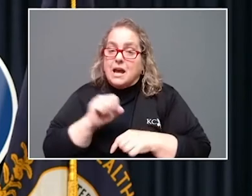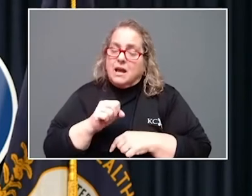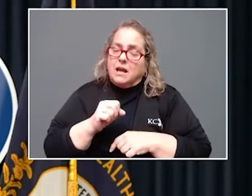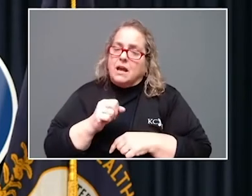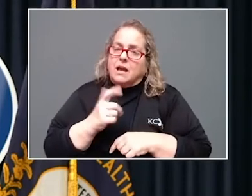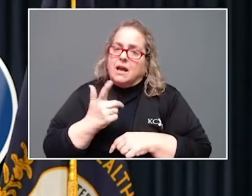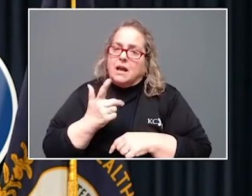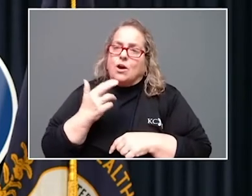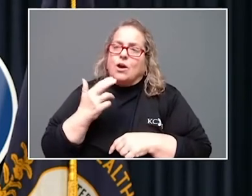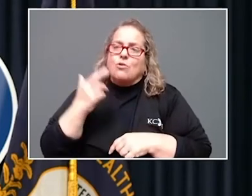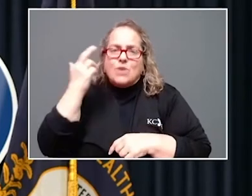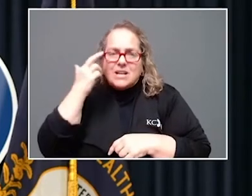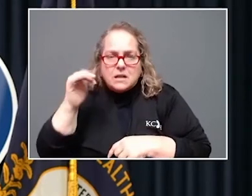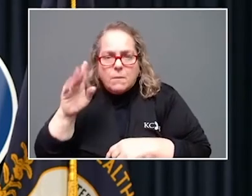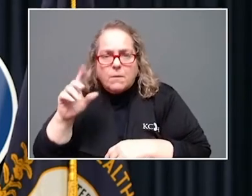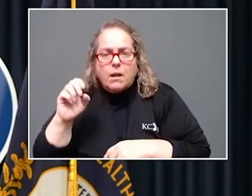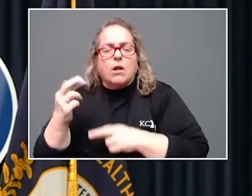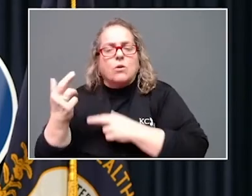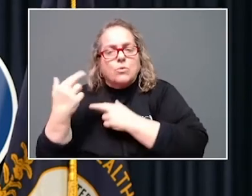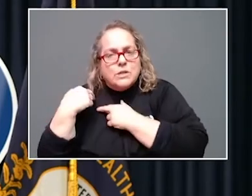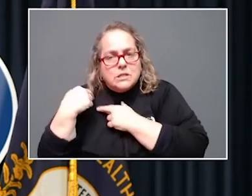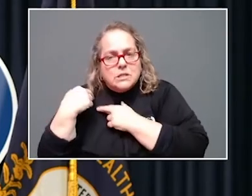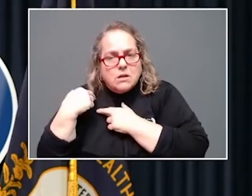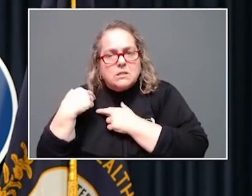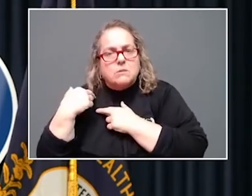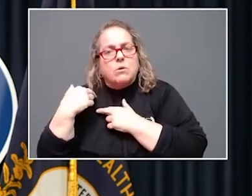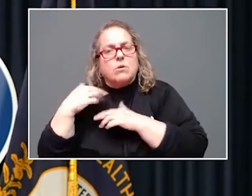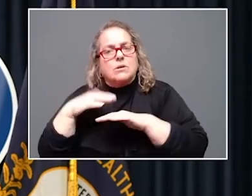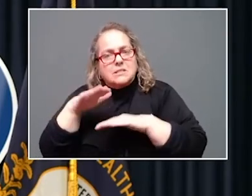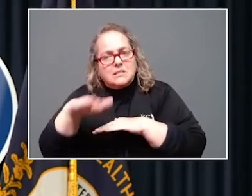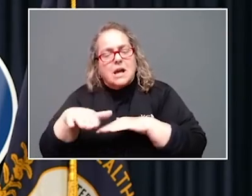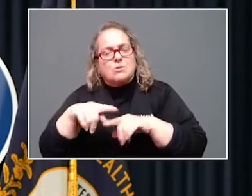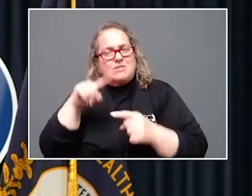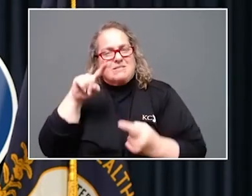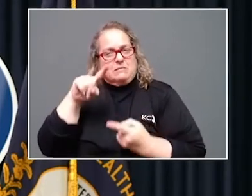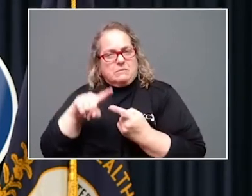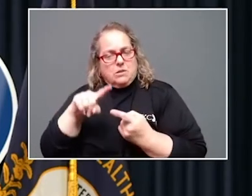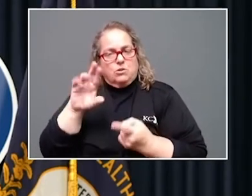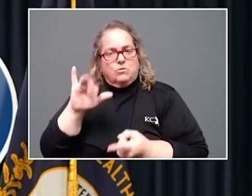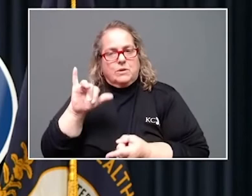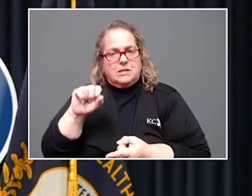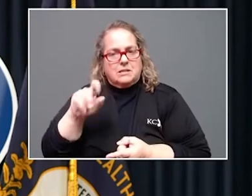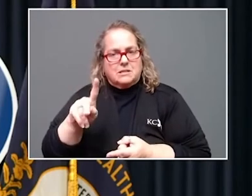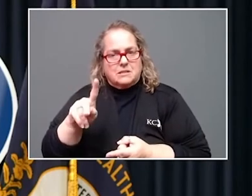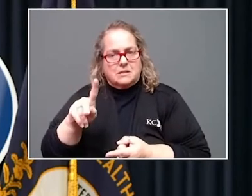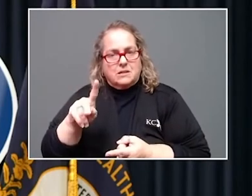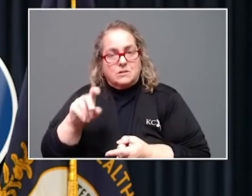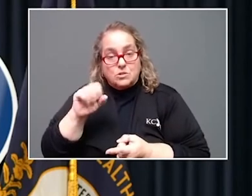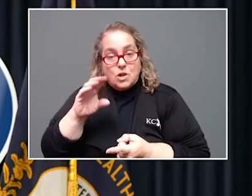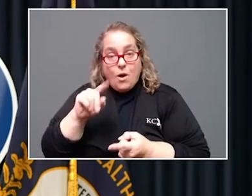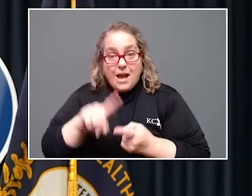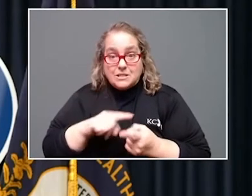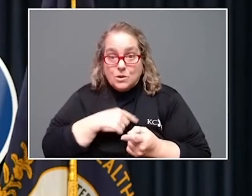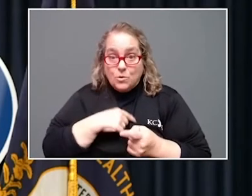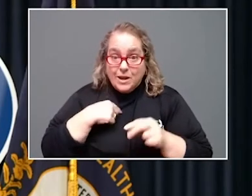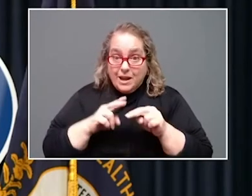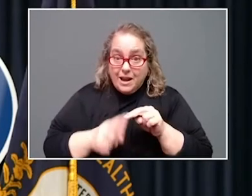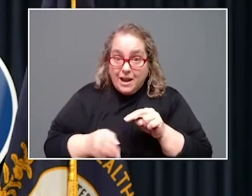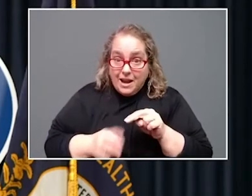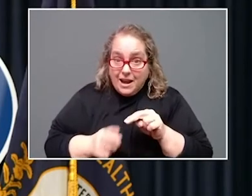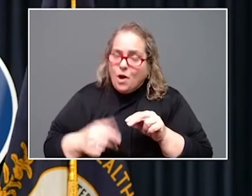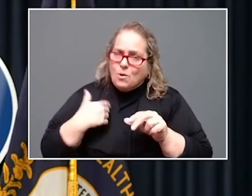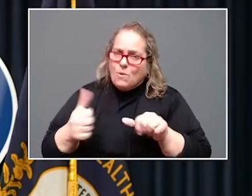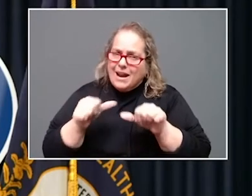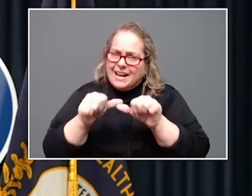to try to minimize the risk that it gets worse so that once we have these gains, we can keep the gains and go on with our